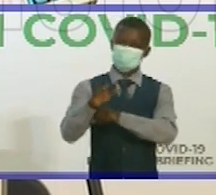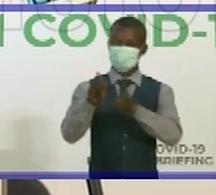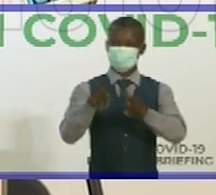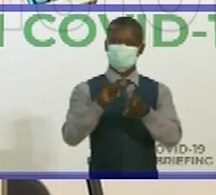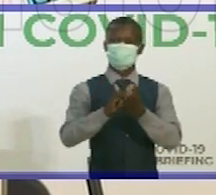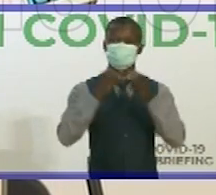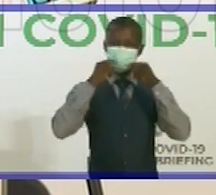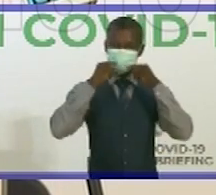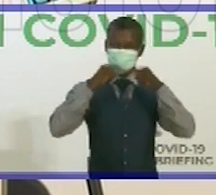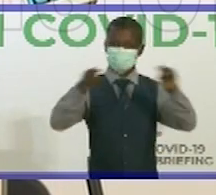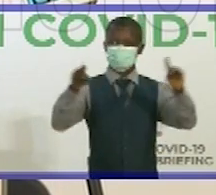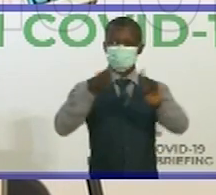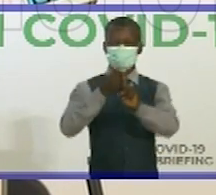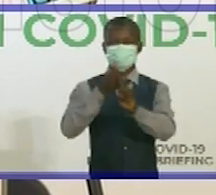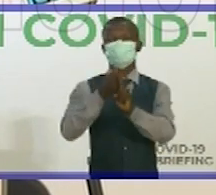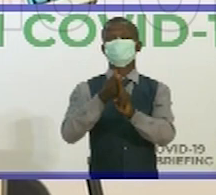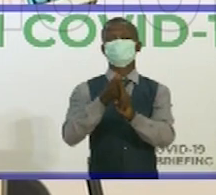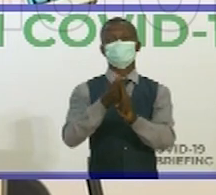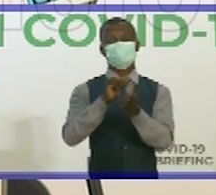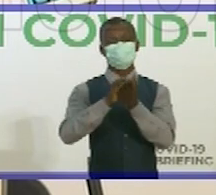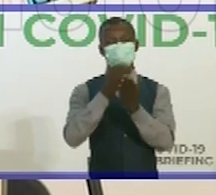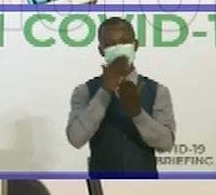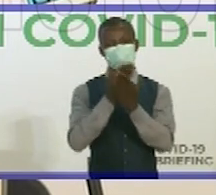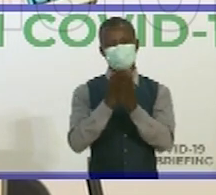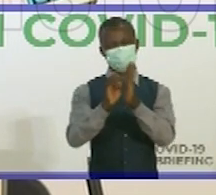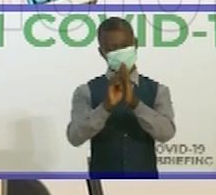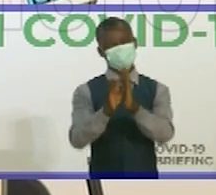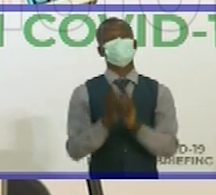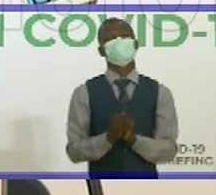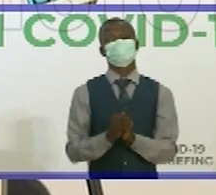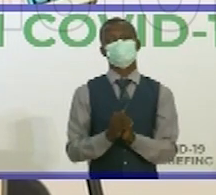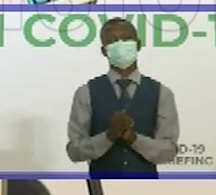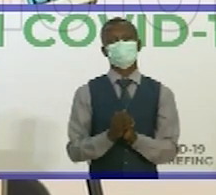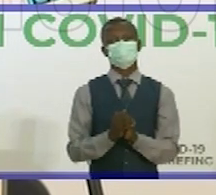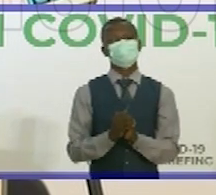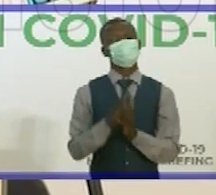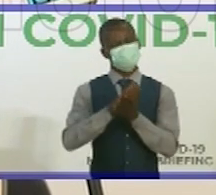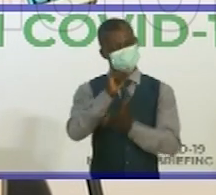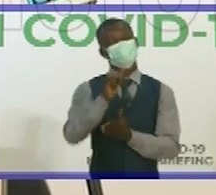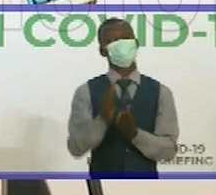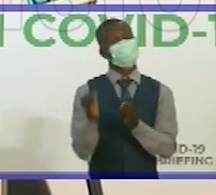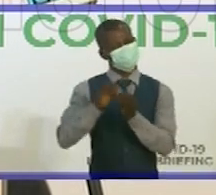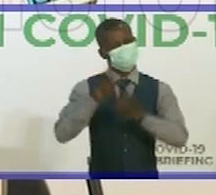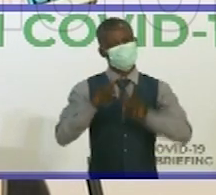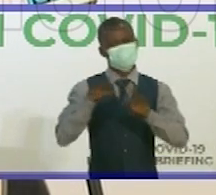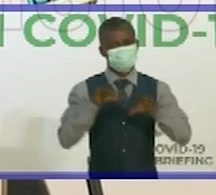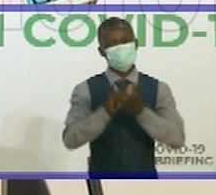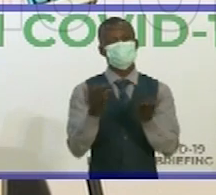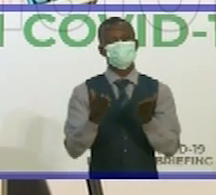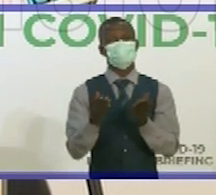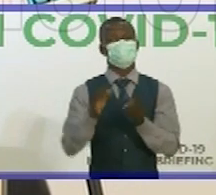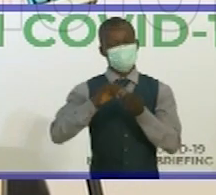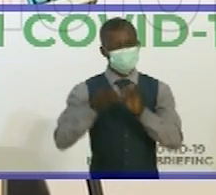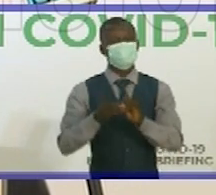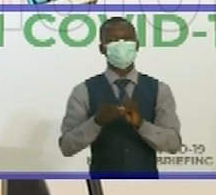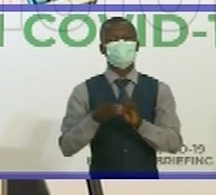I tested, I was positive, I'm going to treatment. It's a good example. So we believe that if more people were doing that, then the number of surprises of